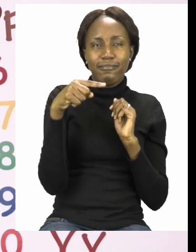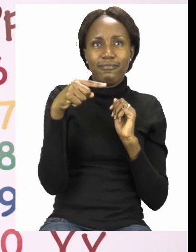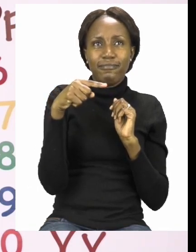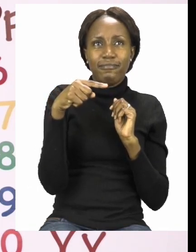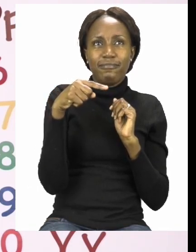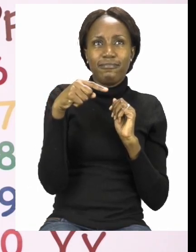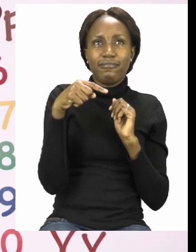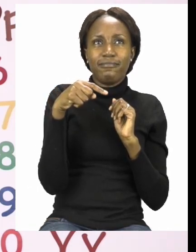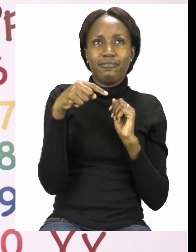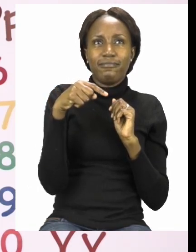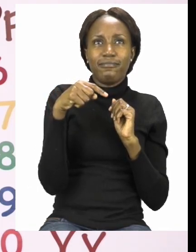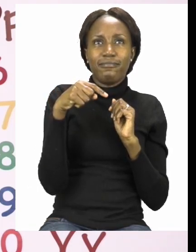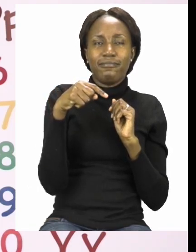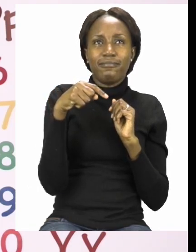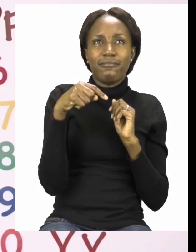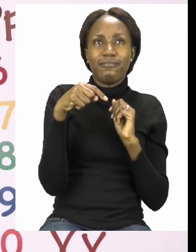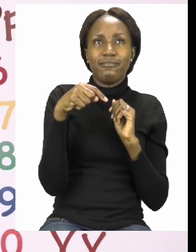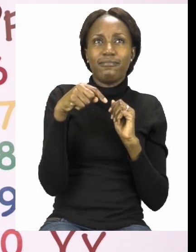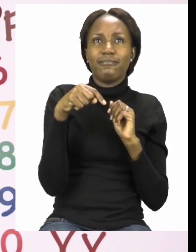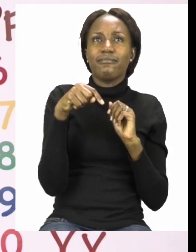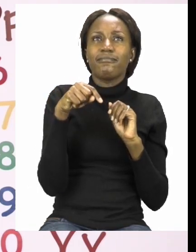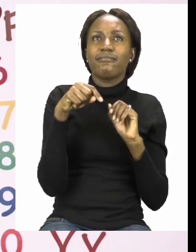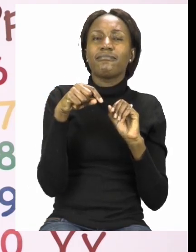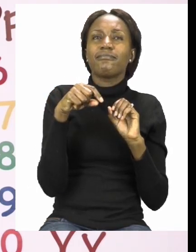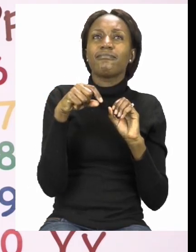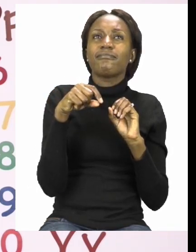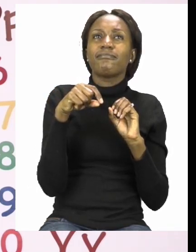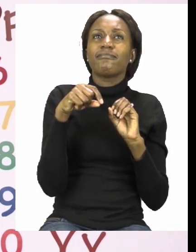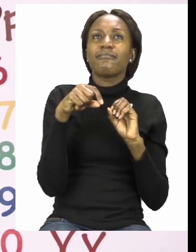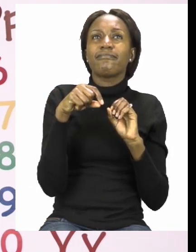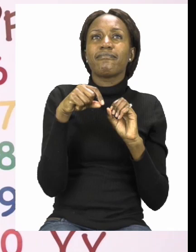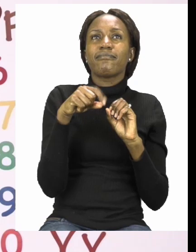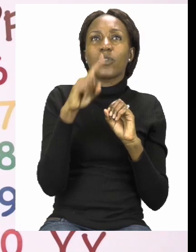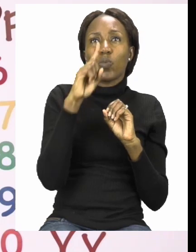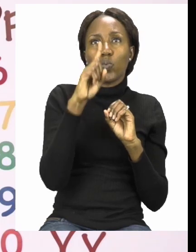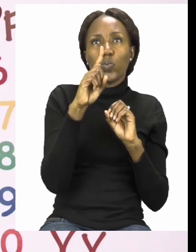Now, the number that we are left with to write is